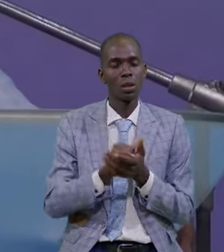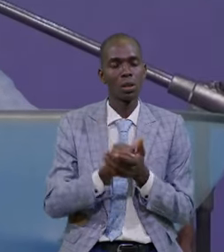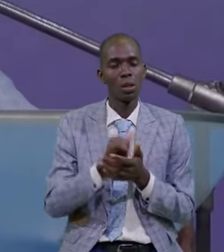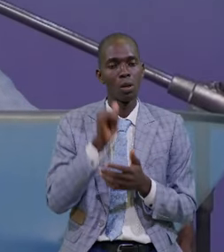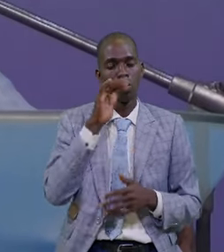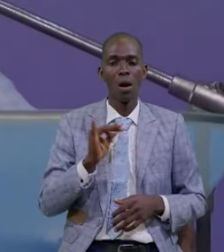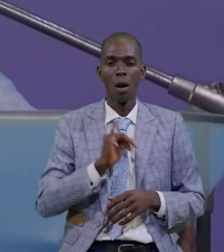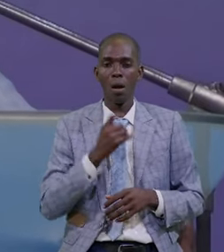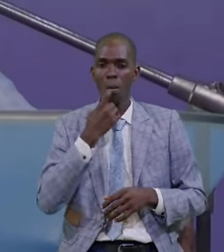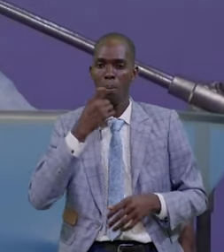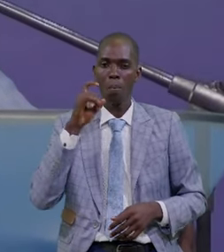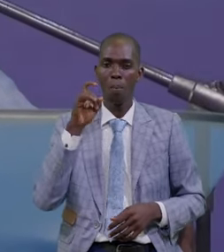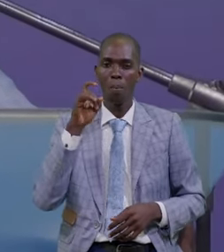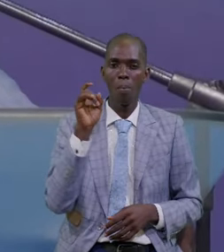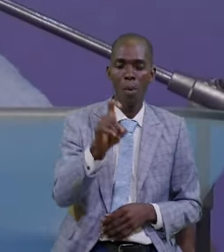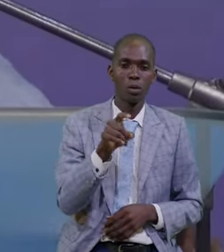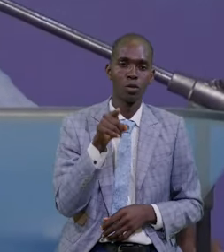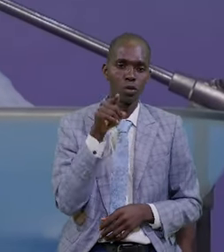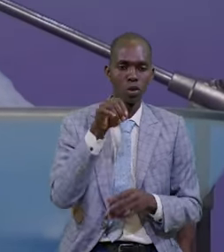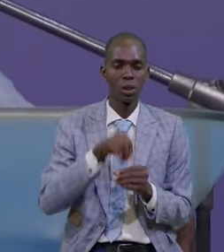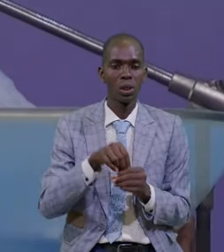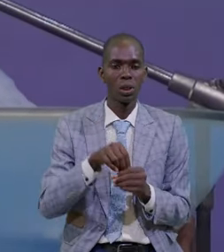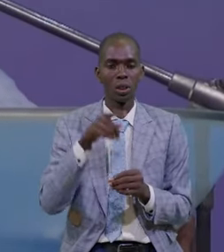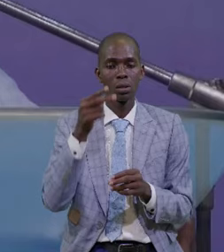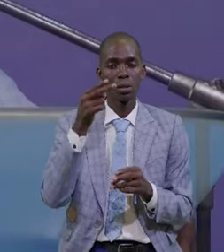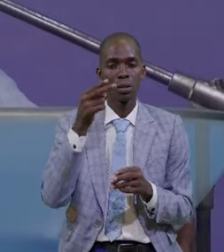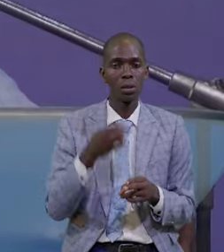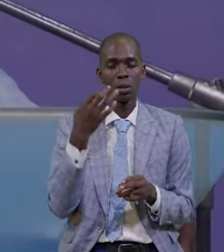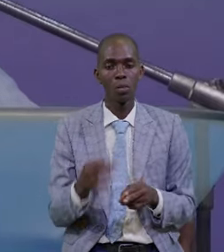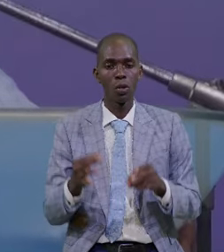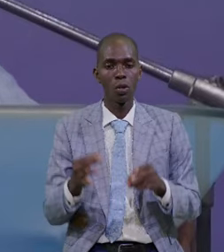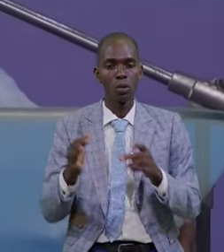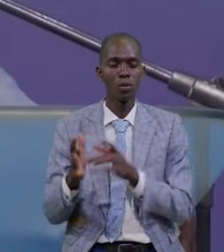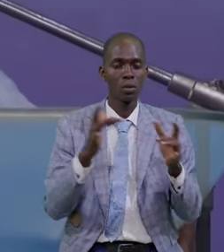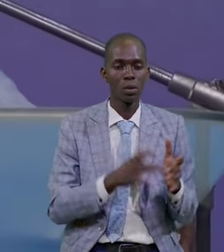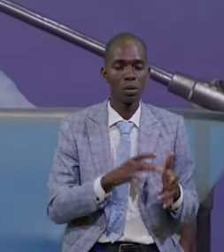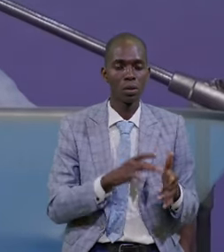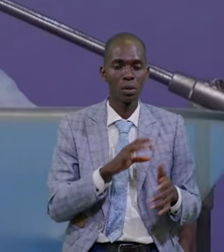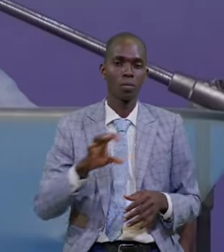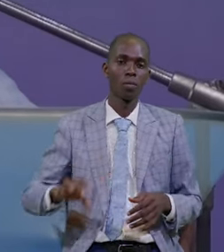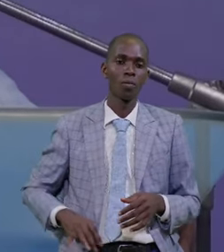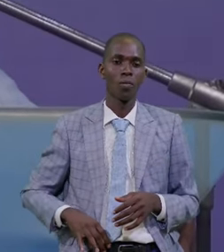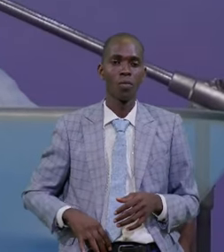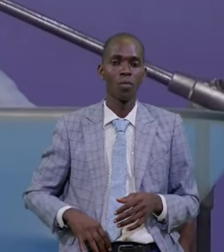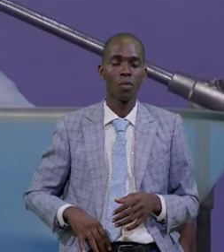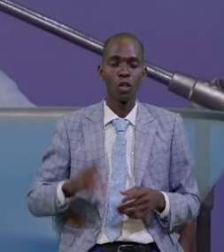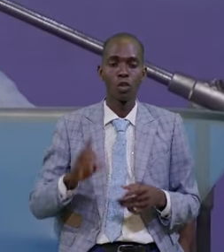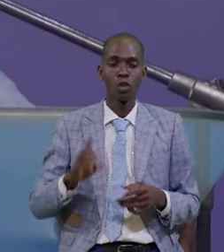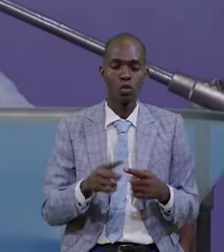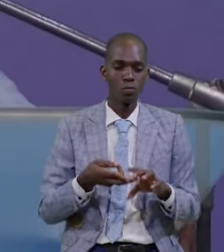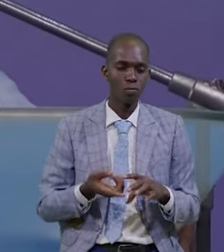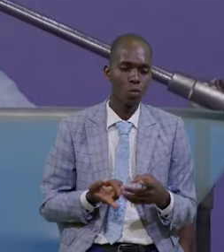command thee, in the name of Jesus Christ, to come